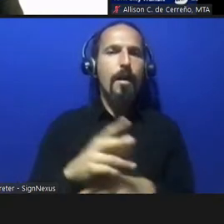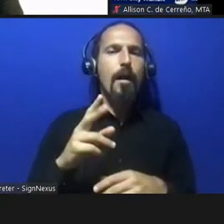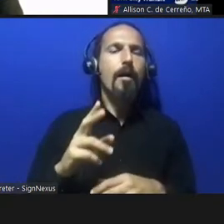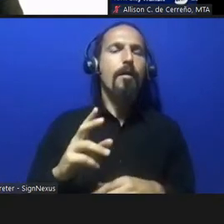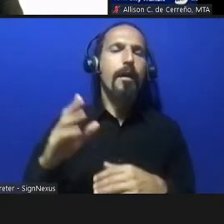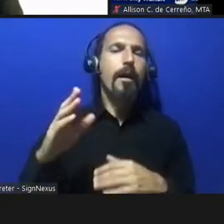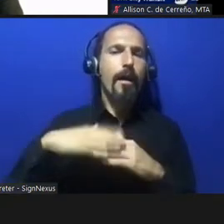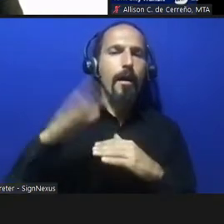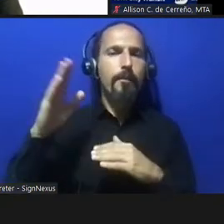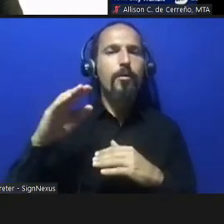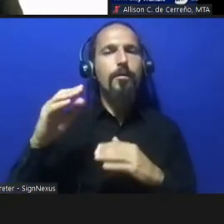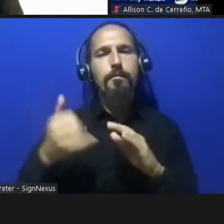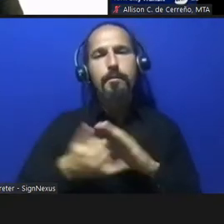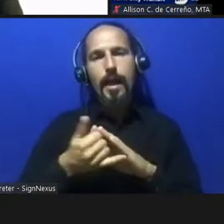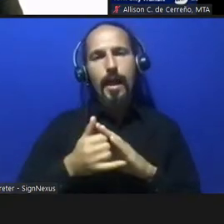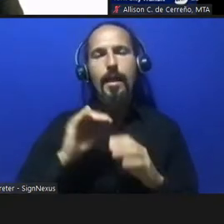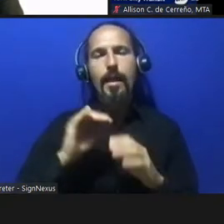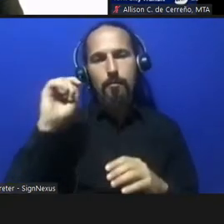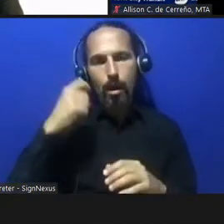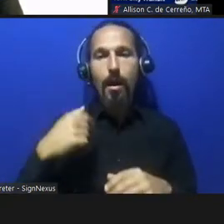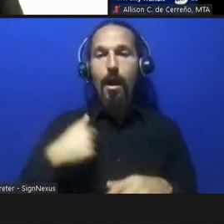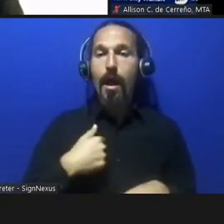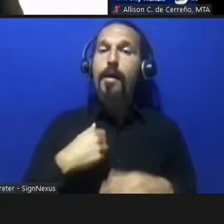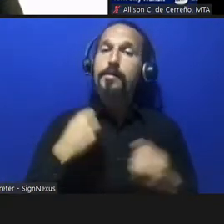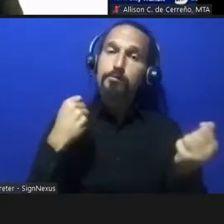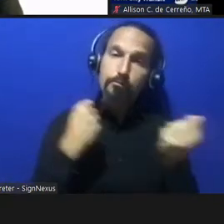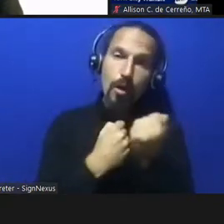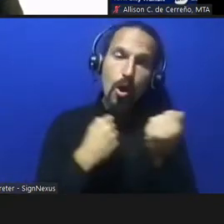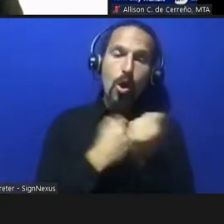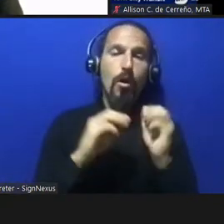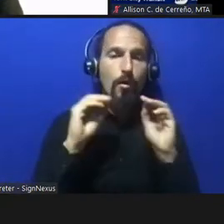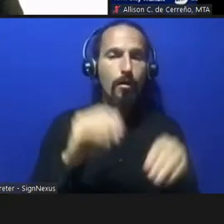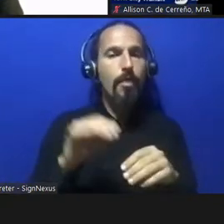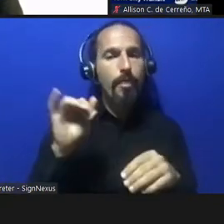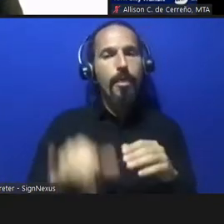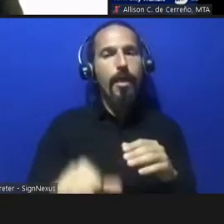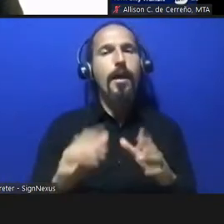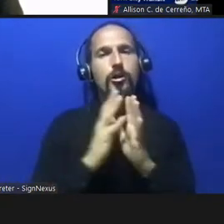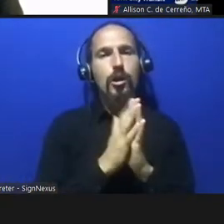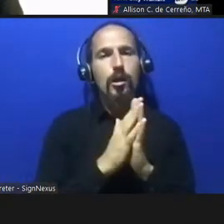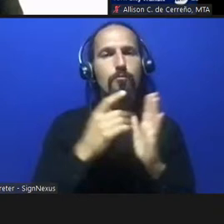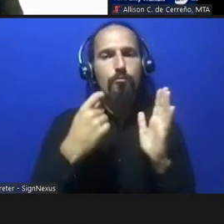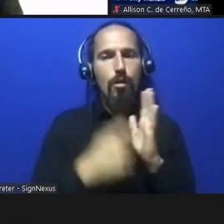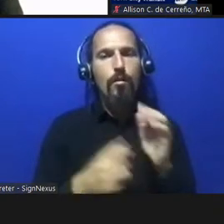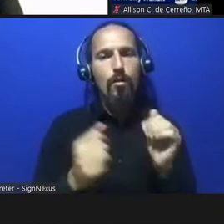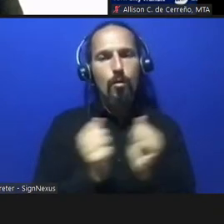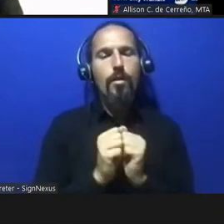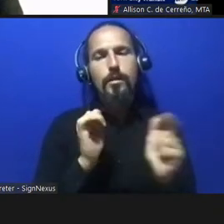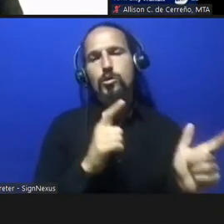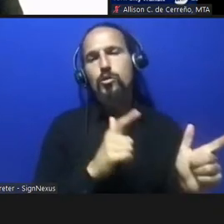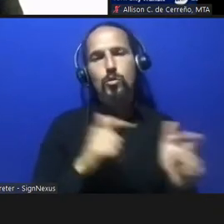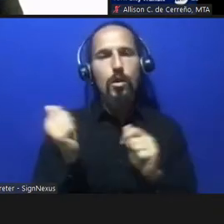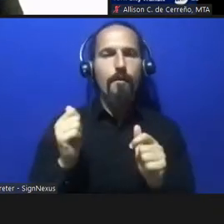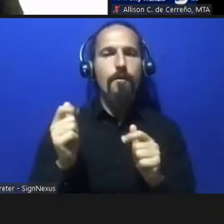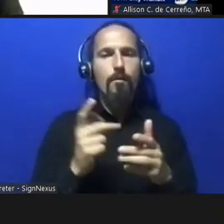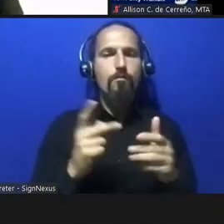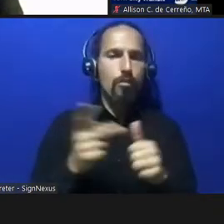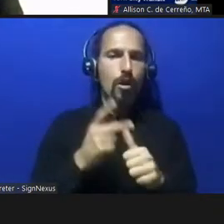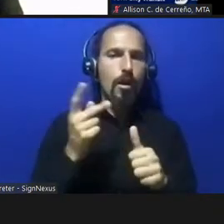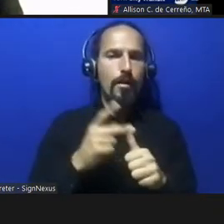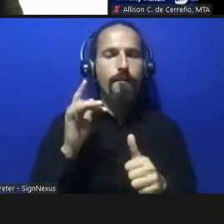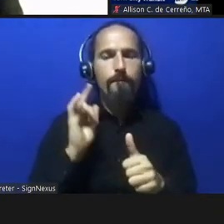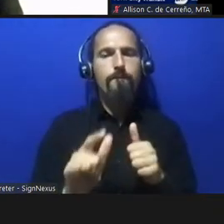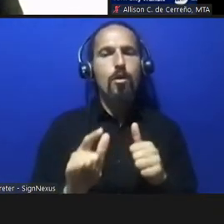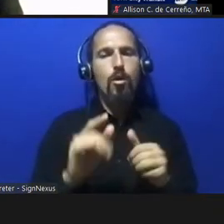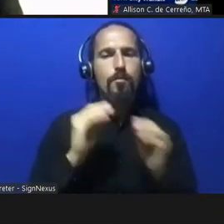the bronx in conclusion i strongly support implementing congestion pricing in combination with swift prioritization of mitigation